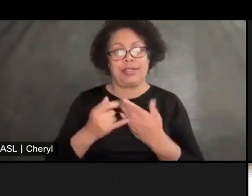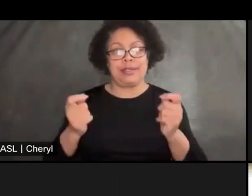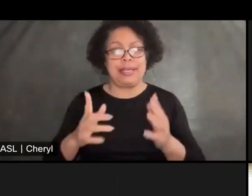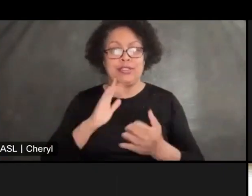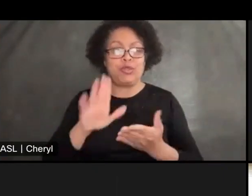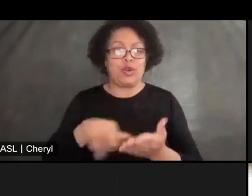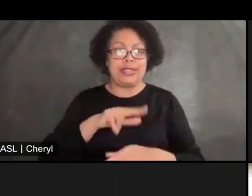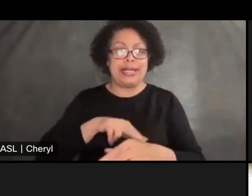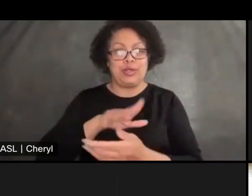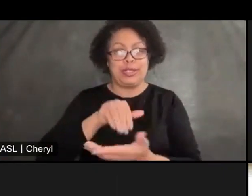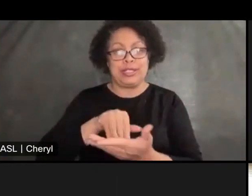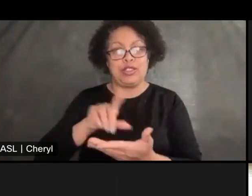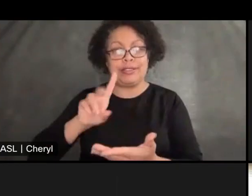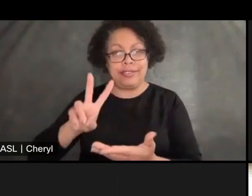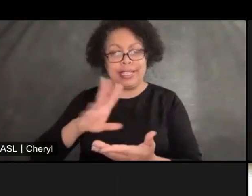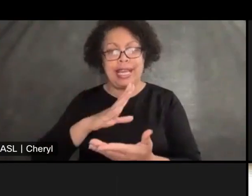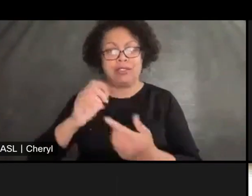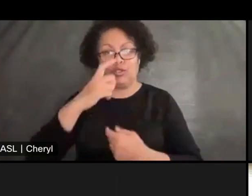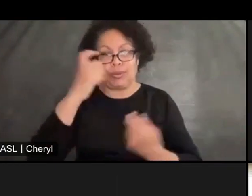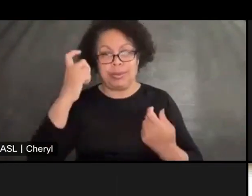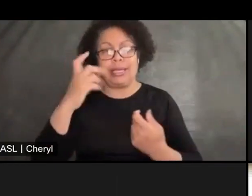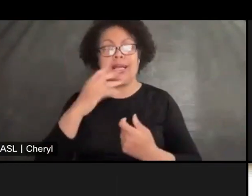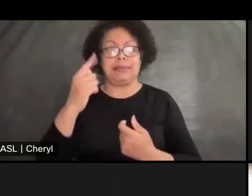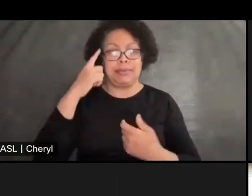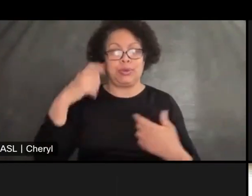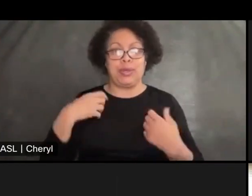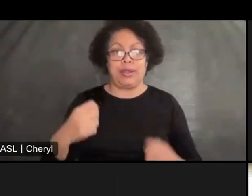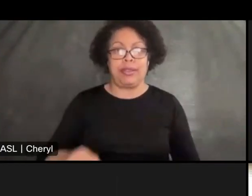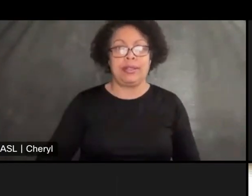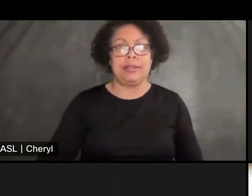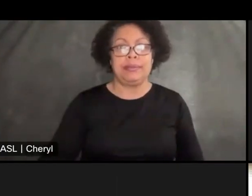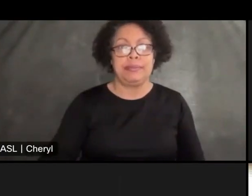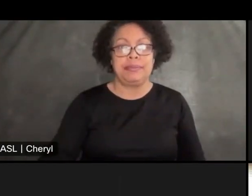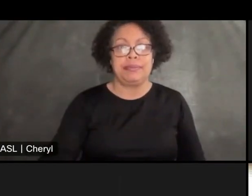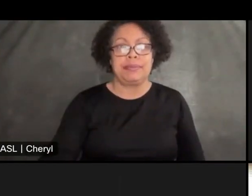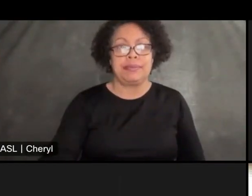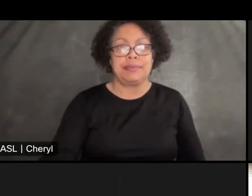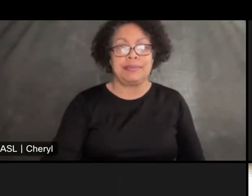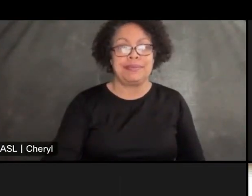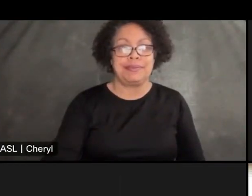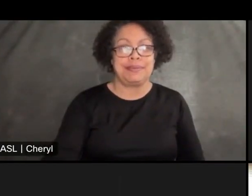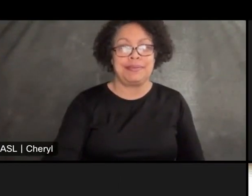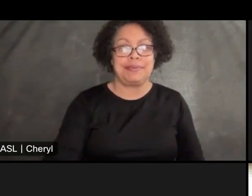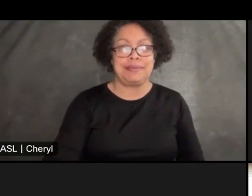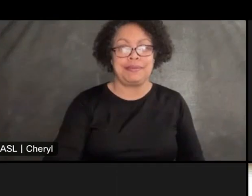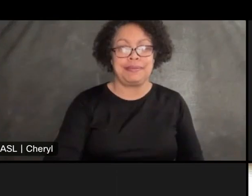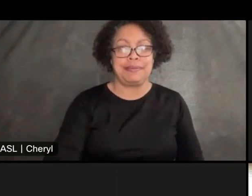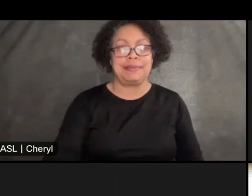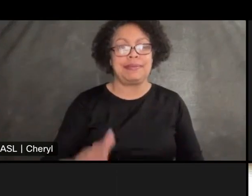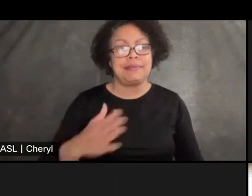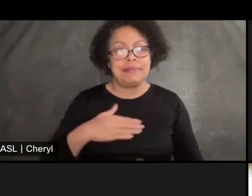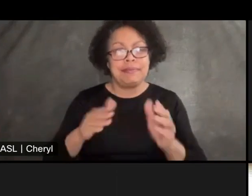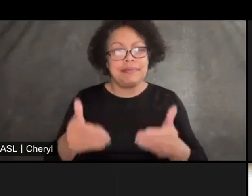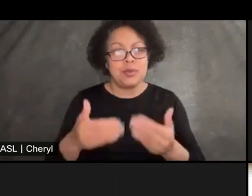on Domestic Violence, Trauma, and Mental Health. It's my pleasure to introduce today's session,